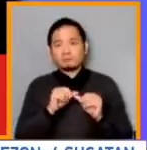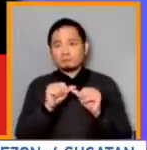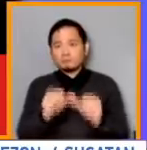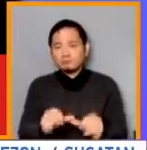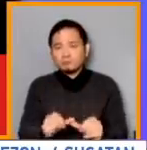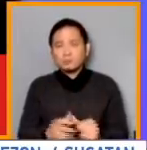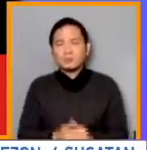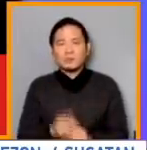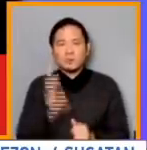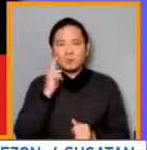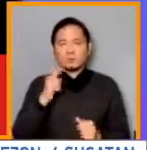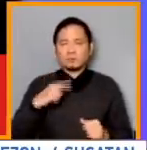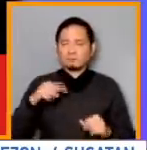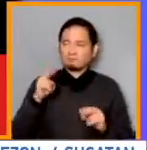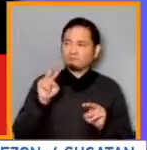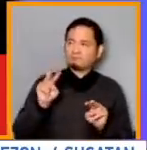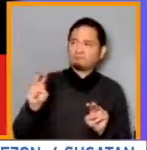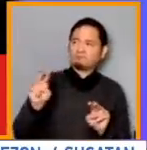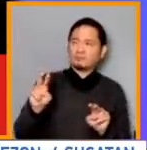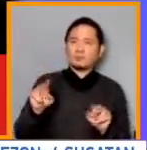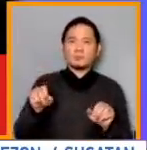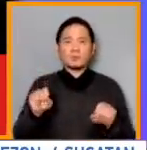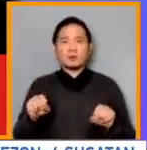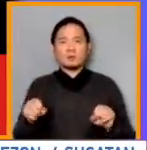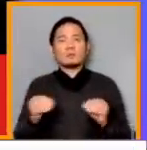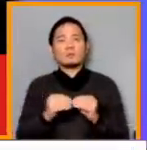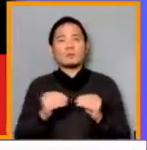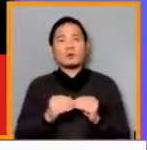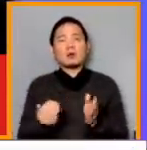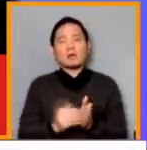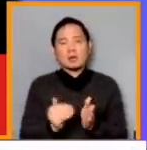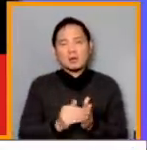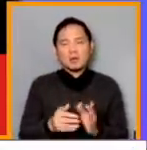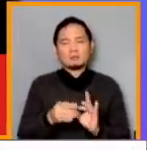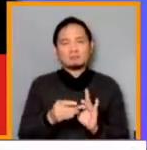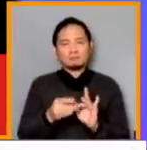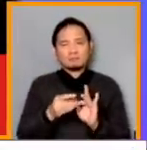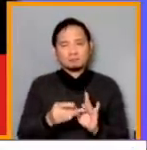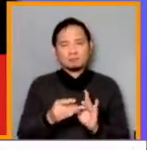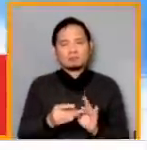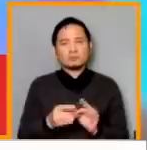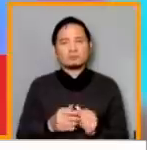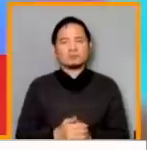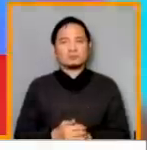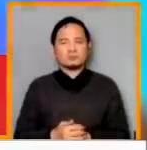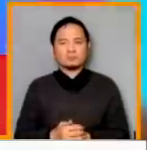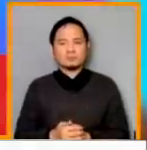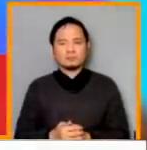to the possibility of this type of an opportunity again moving forward.